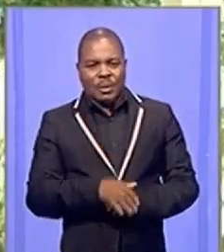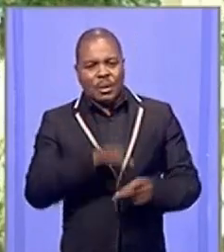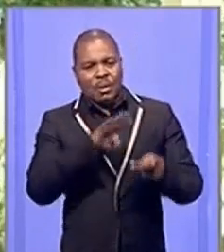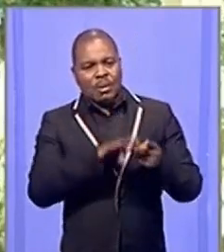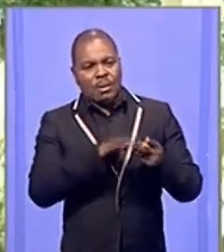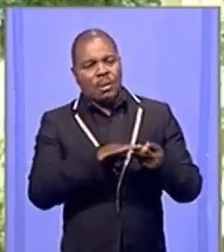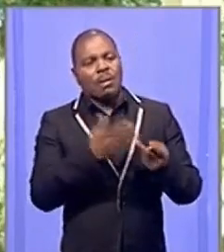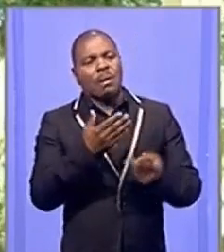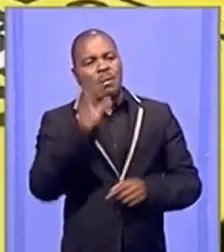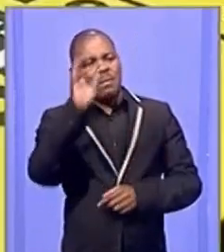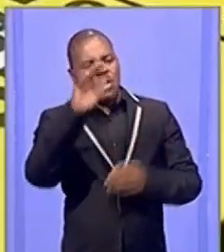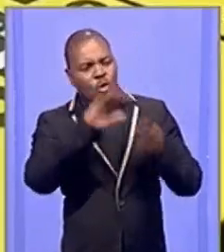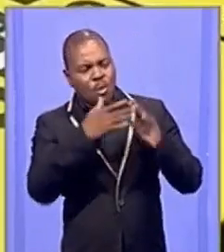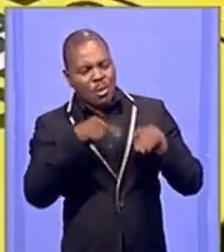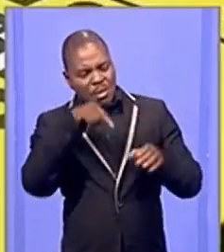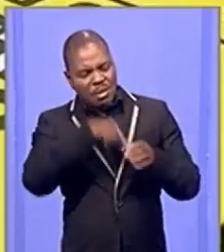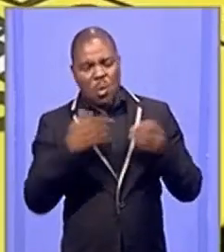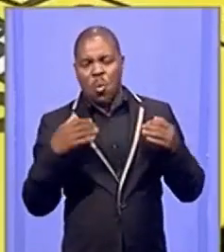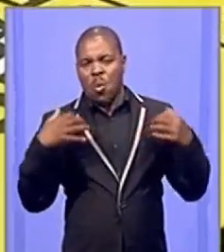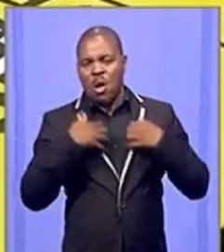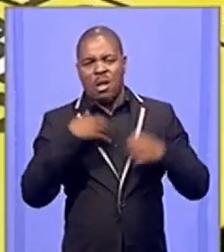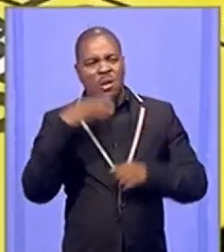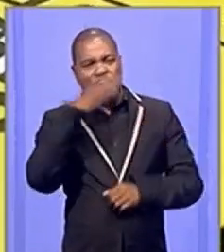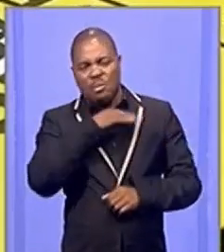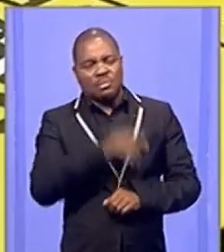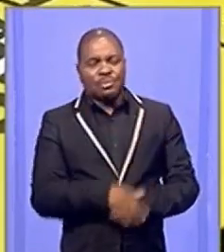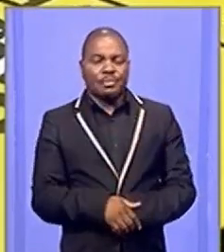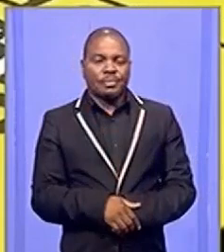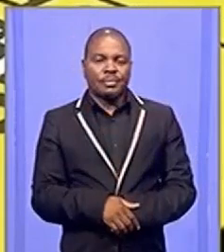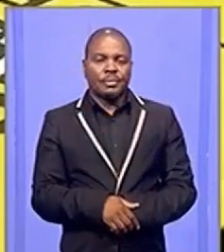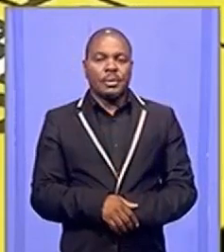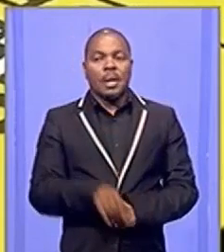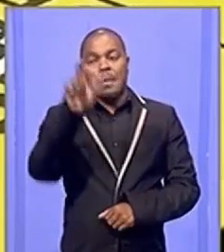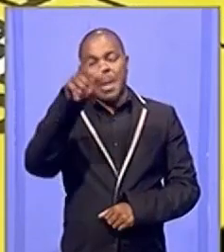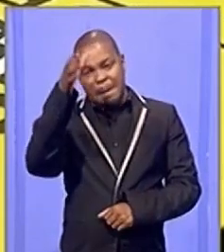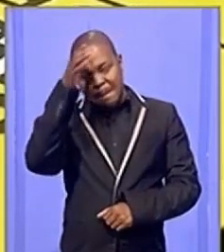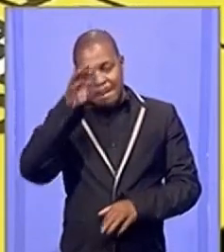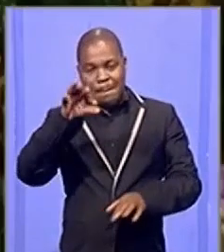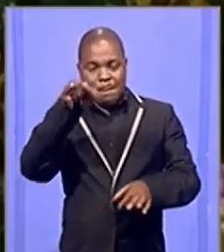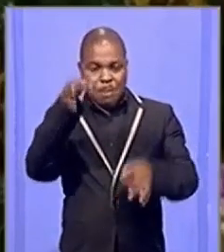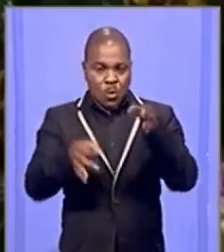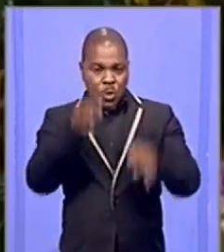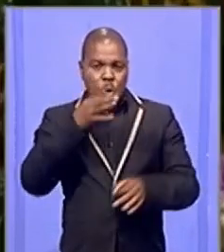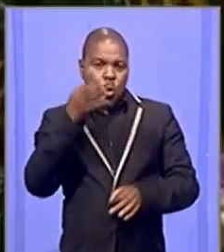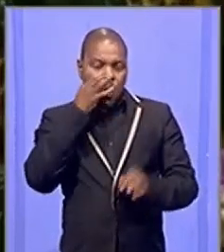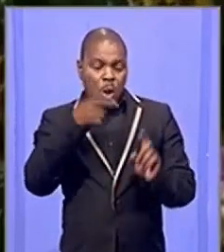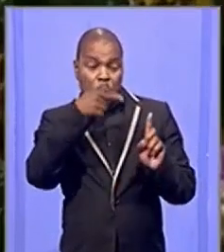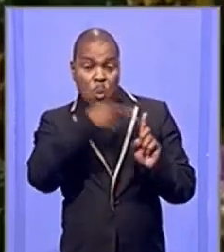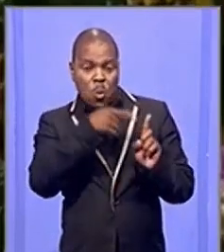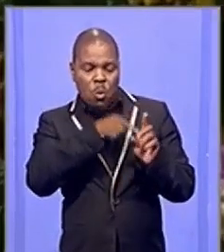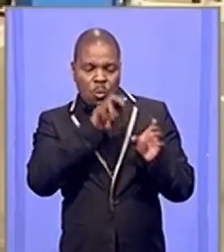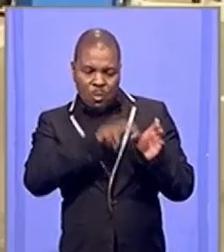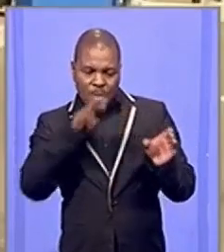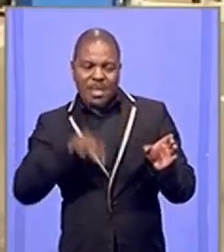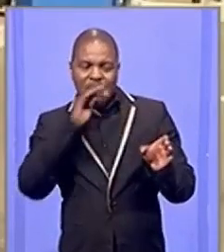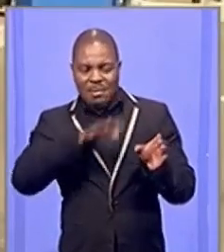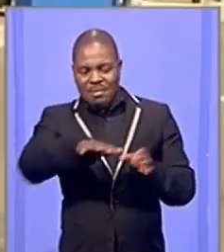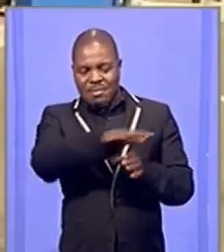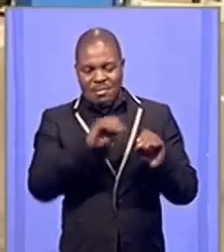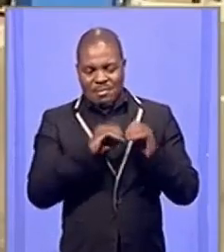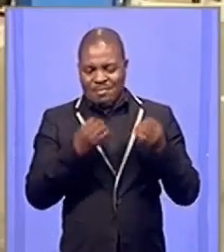of the Free State. Moitse dipolotiki a re go rola marapo ga Ntombela go supa go sa tlhomamang ga lekoko. Sena